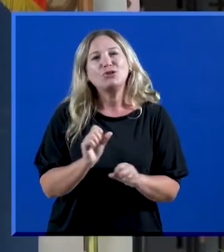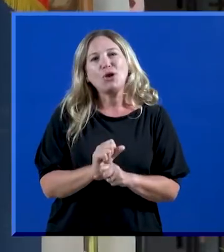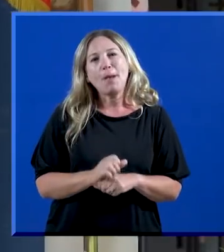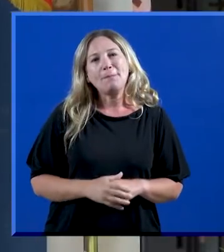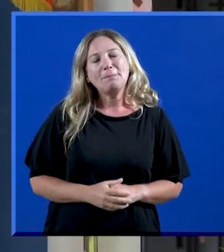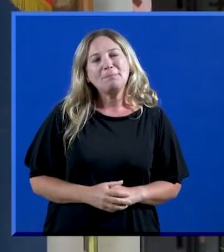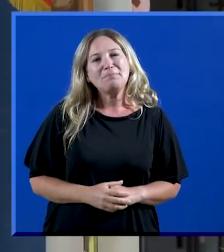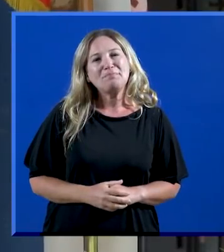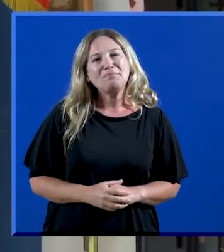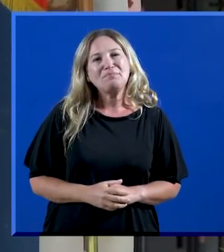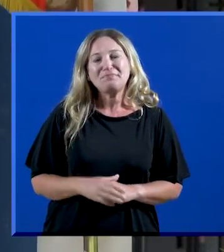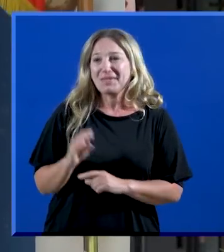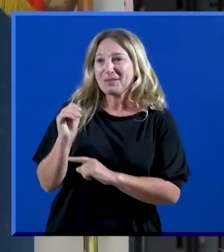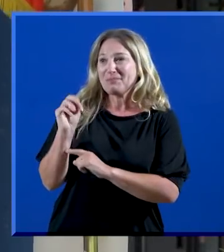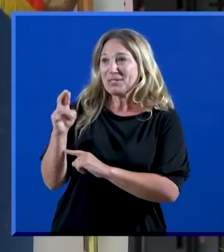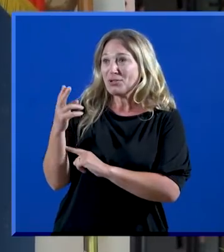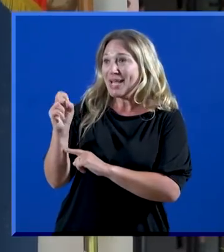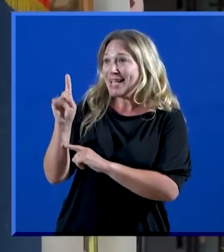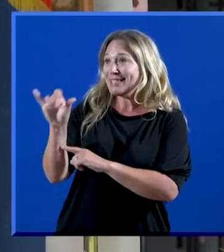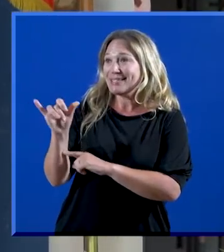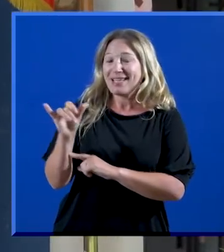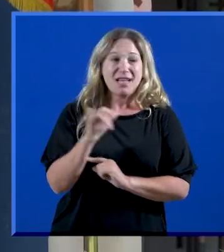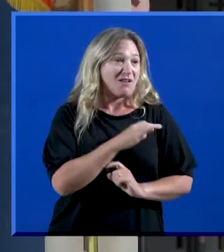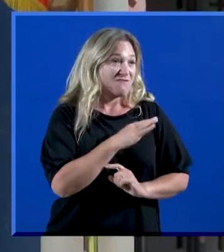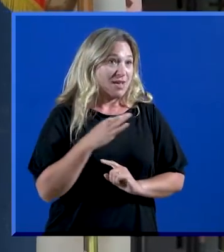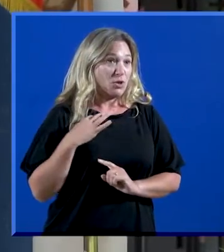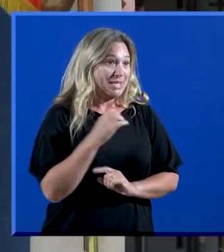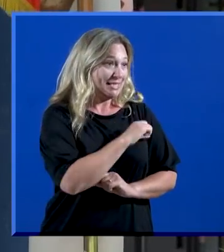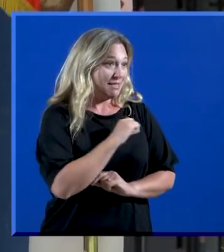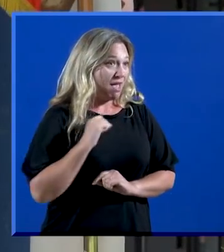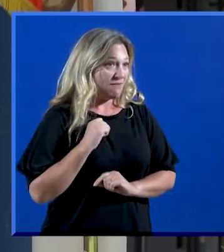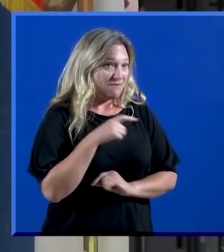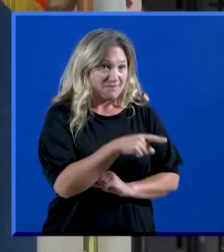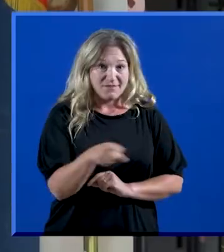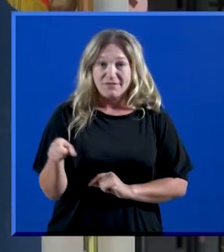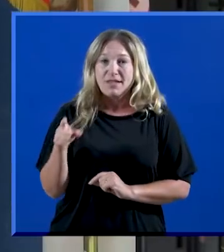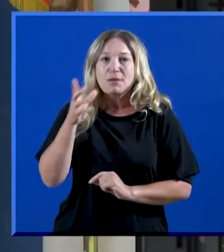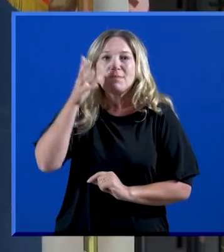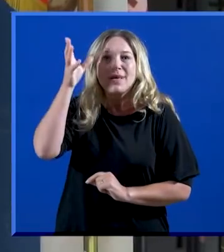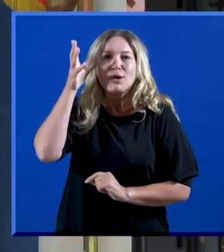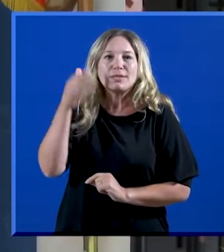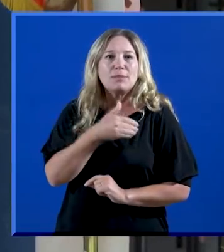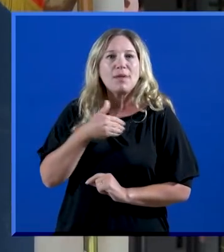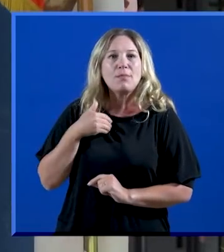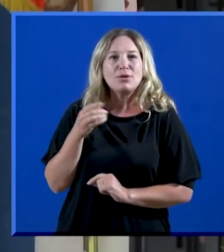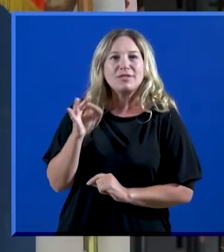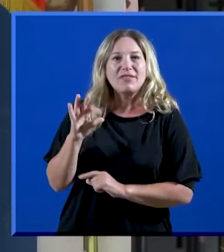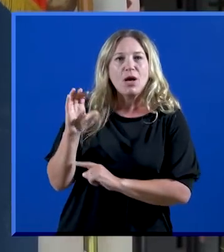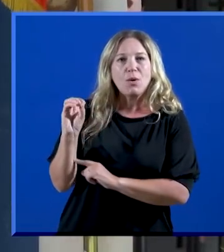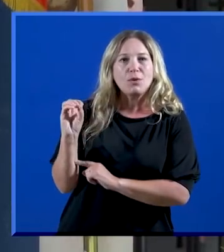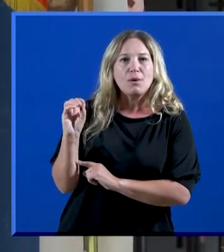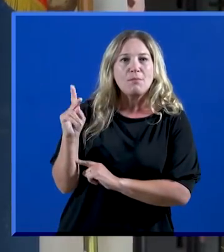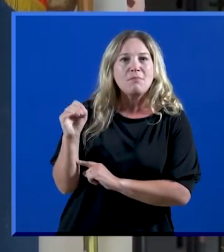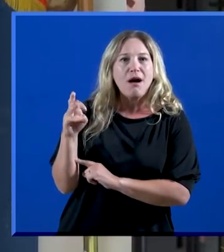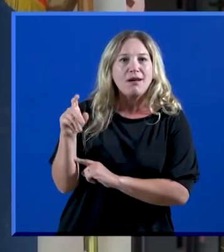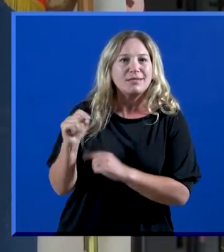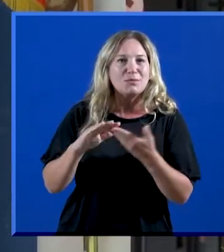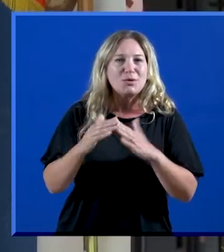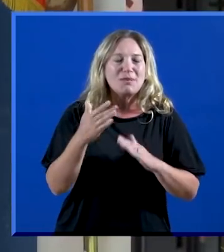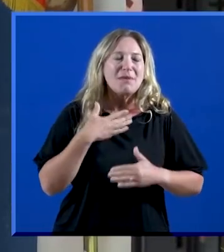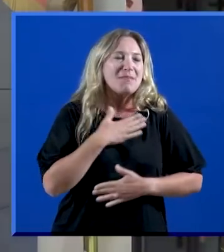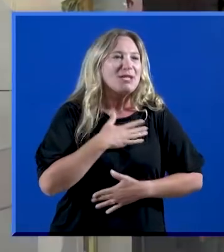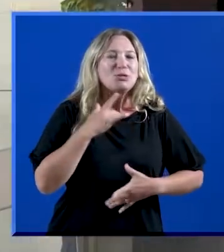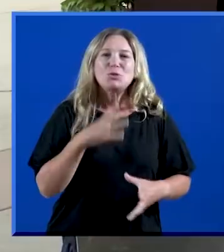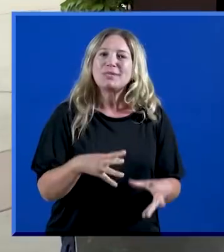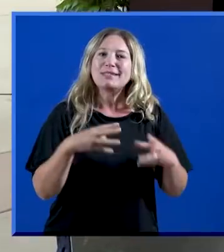job. Mr. Hasty, faculty, staff, parents, and members of the Oakmont community, it is my pleasure to accept